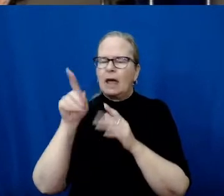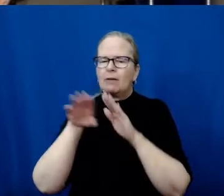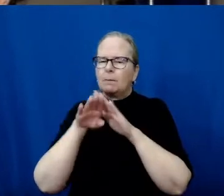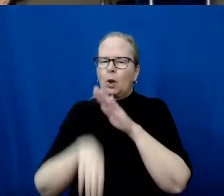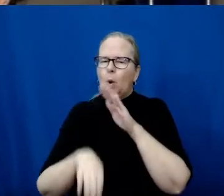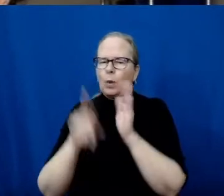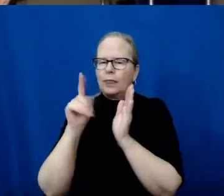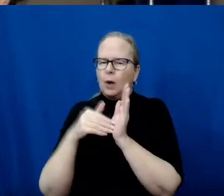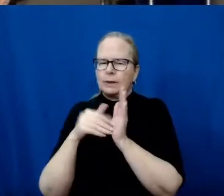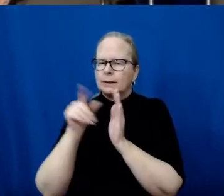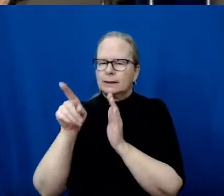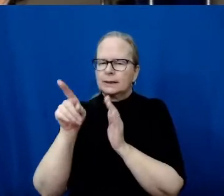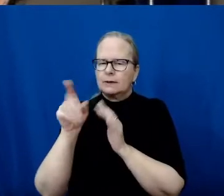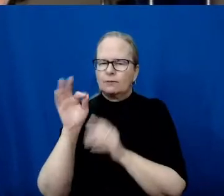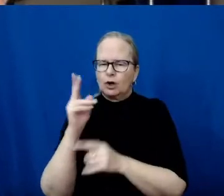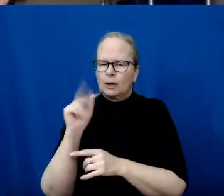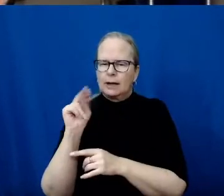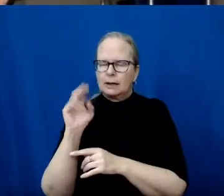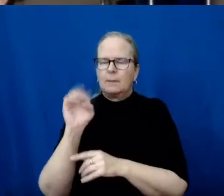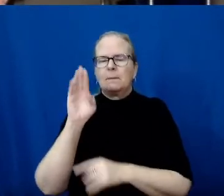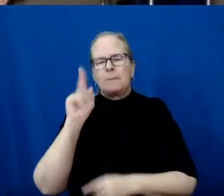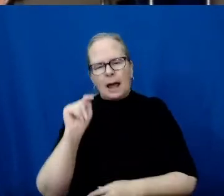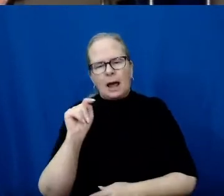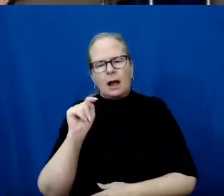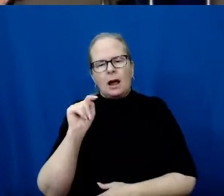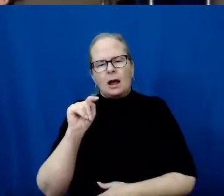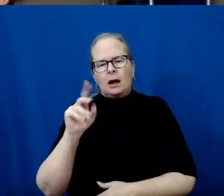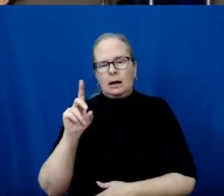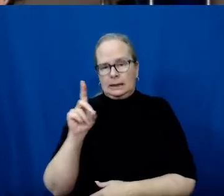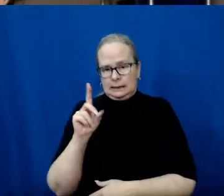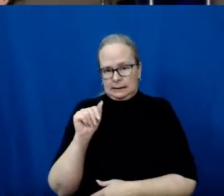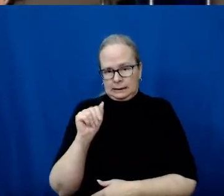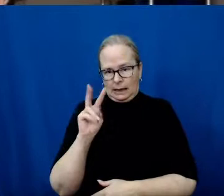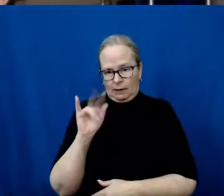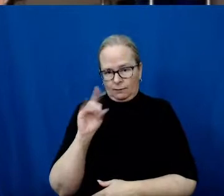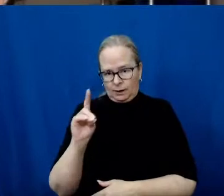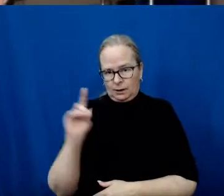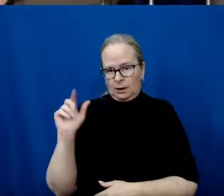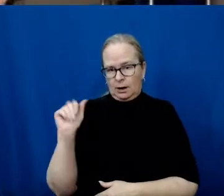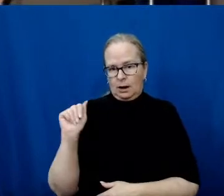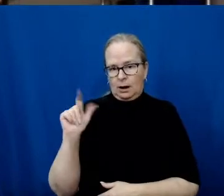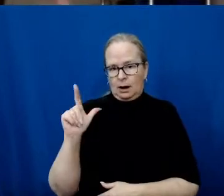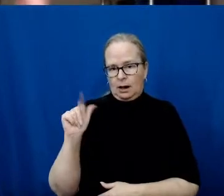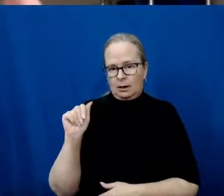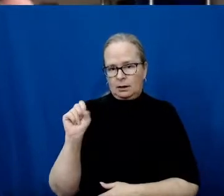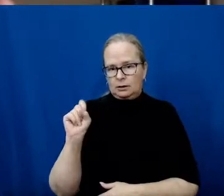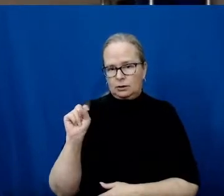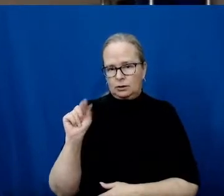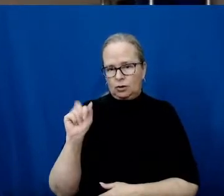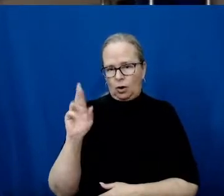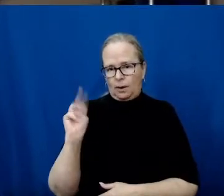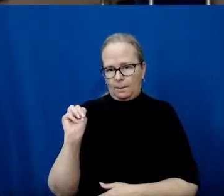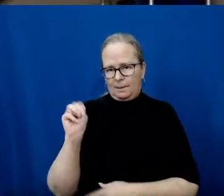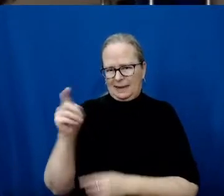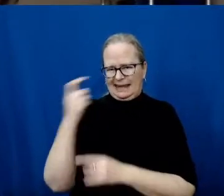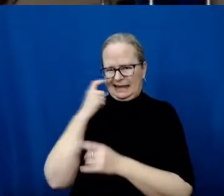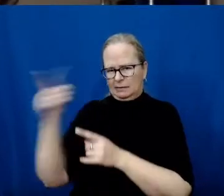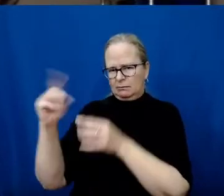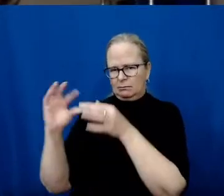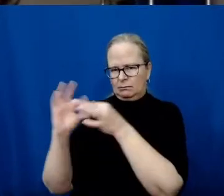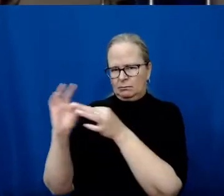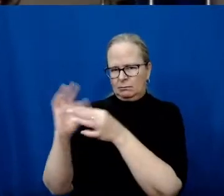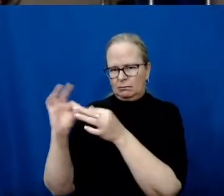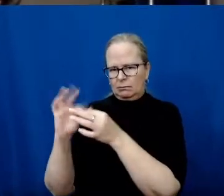Elstrom recently have a conversation, about the fact that I could put in a Filtrite 1900 and that its capacity